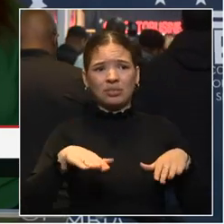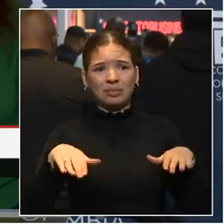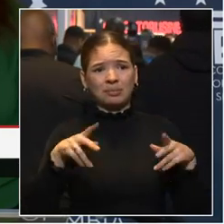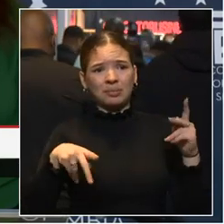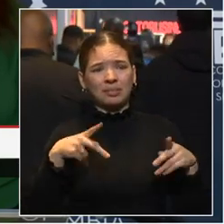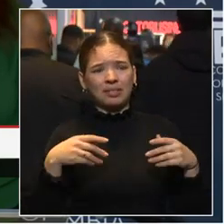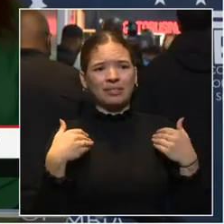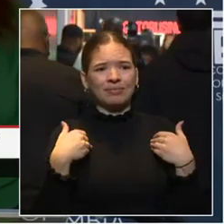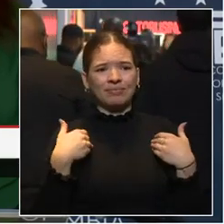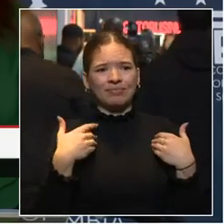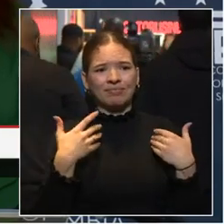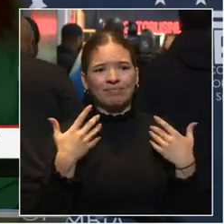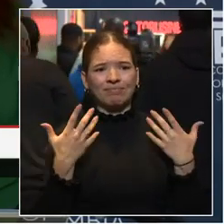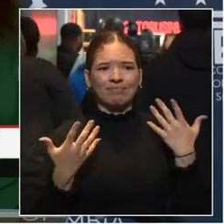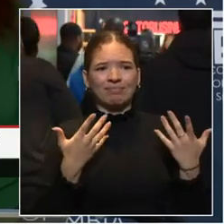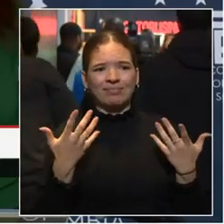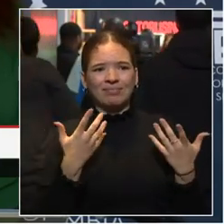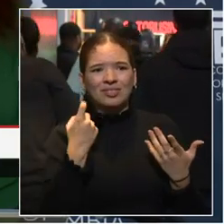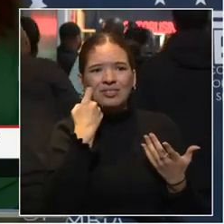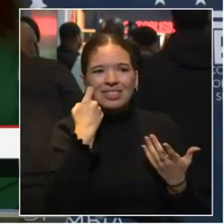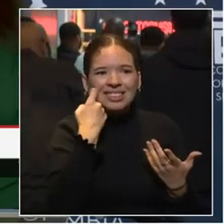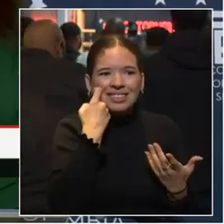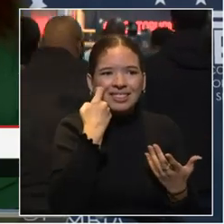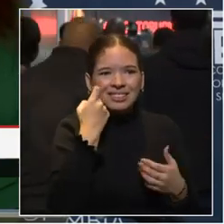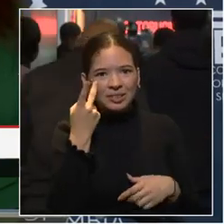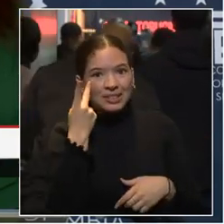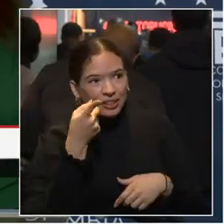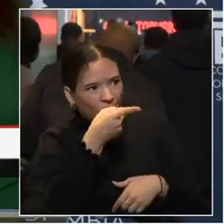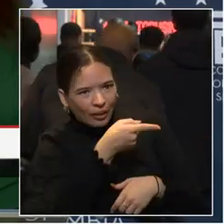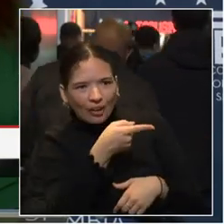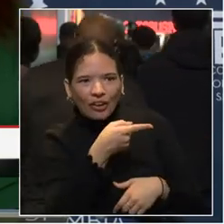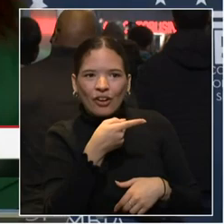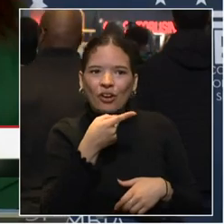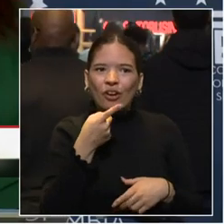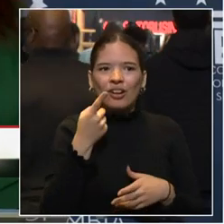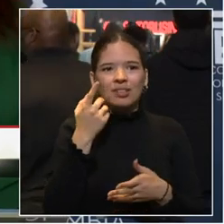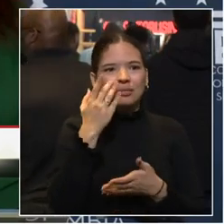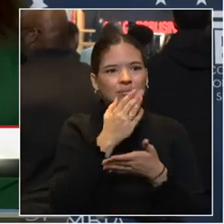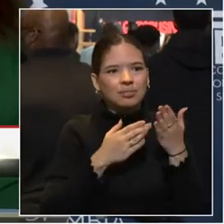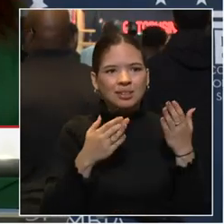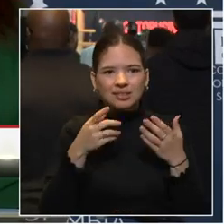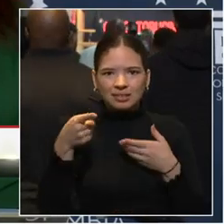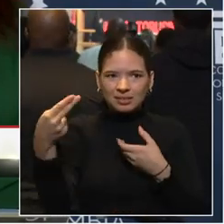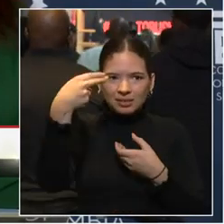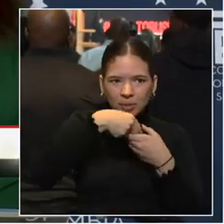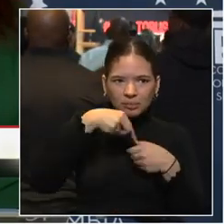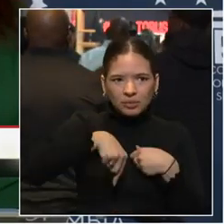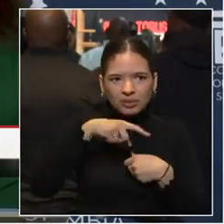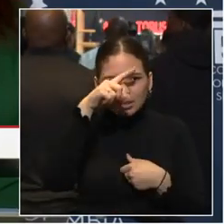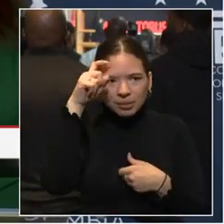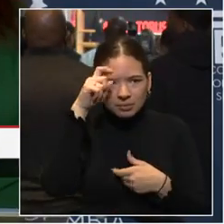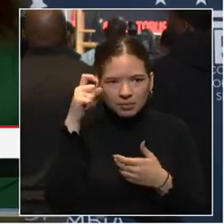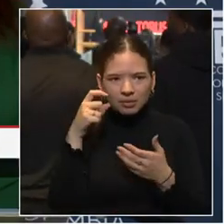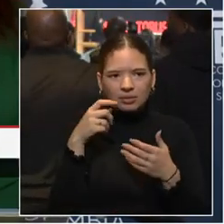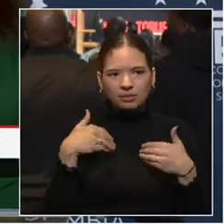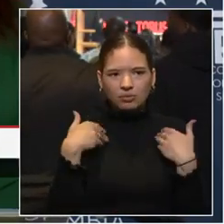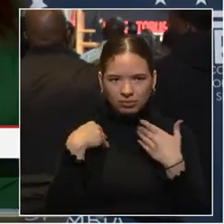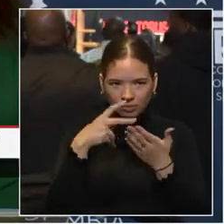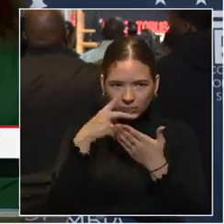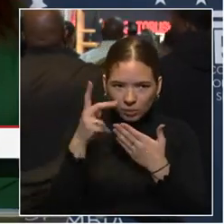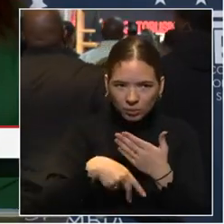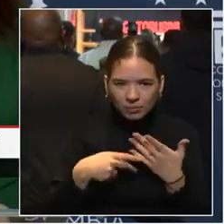other 10,000 that are going to participate in the Marion Barry Summer Youth Program. But having said that, we